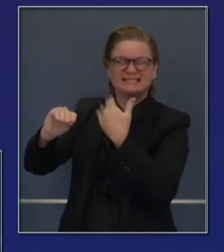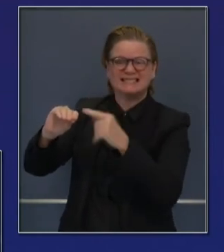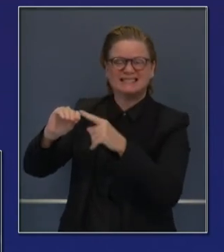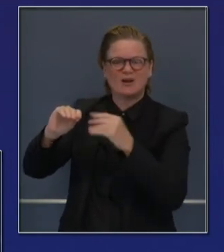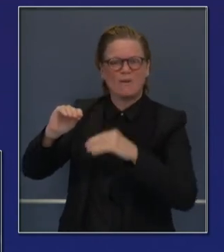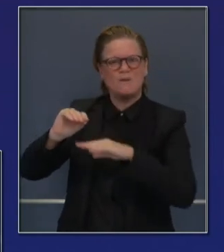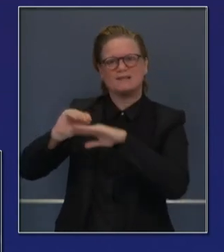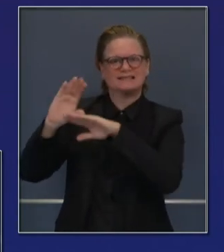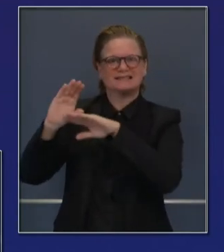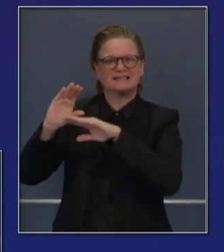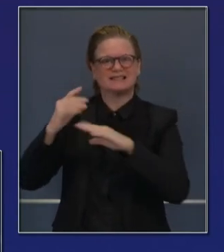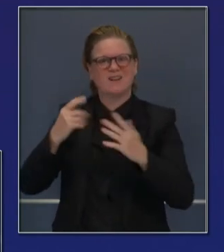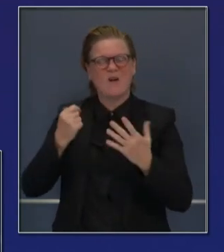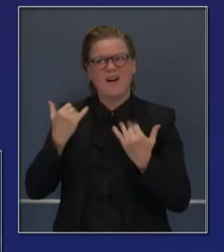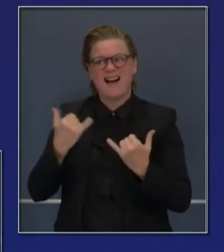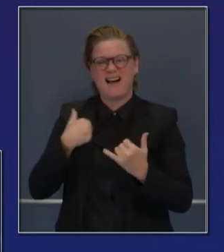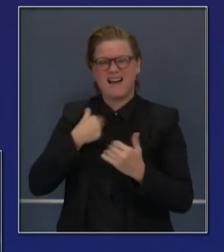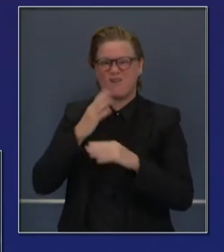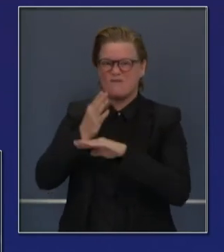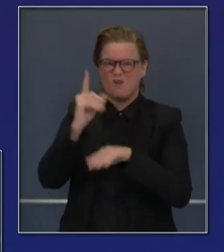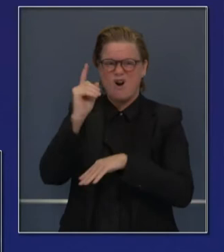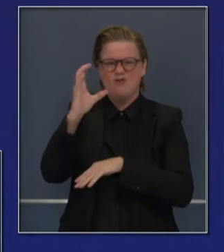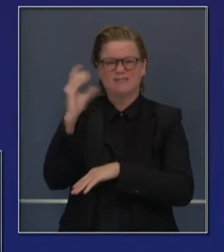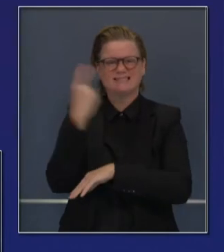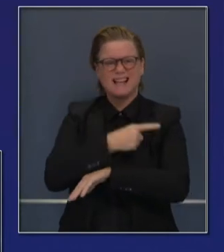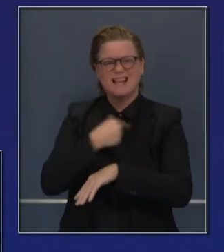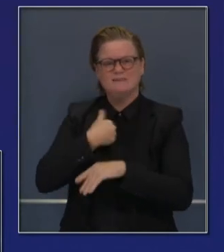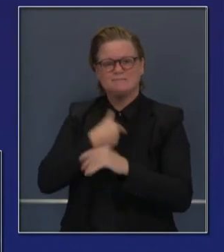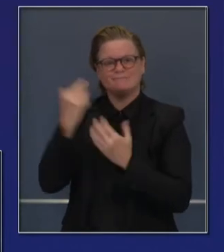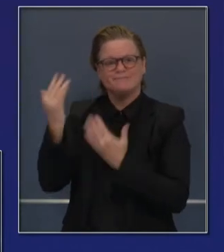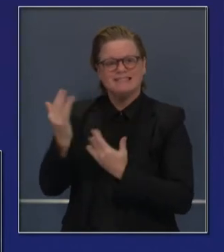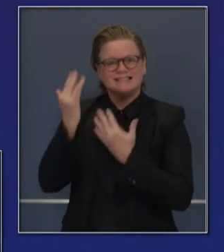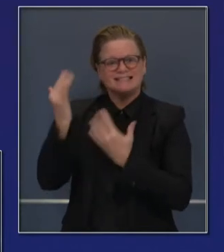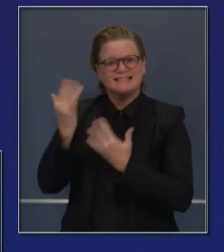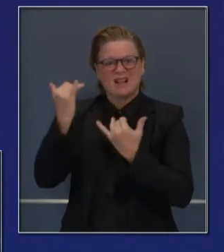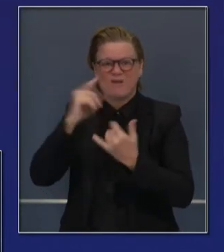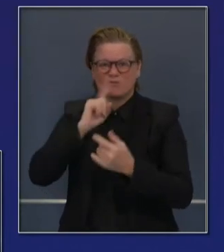to figure this out and to get something done and meaningful.